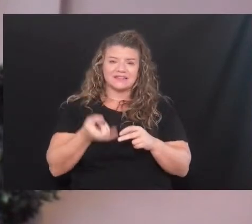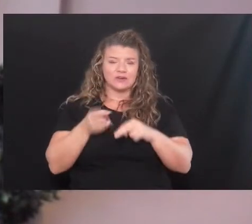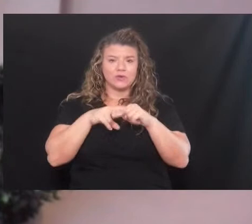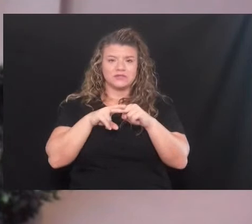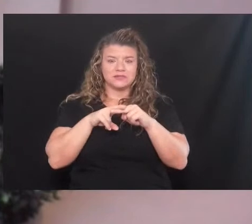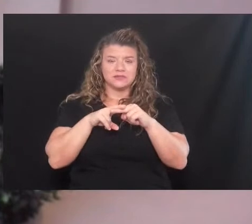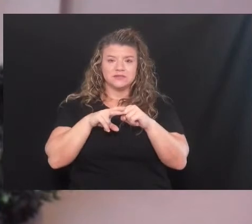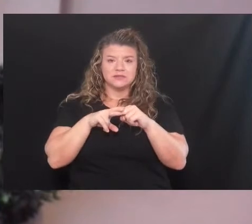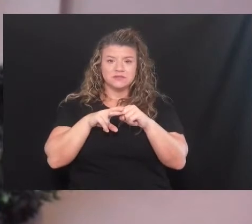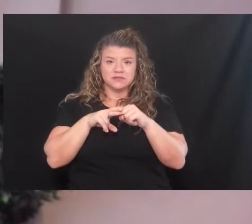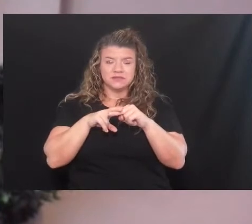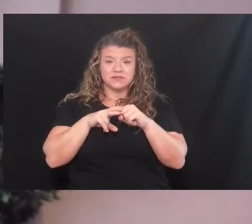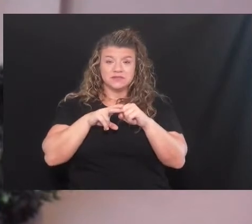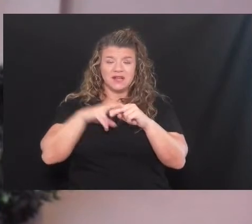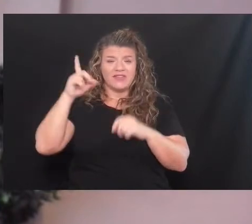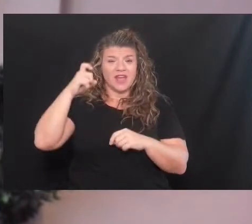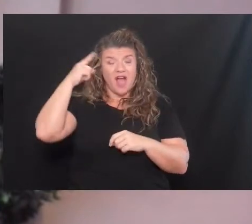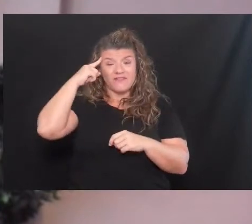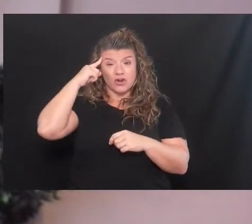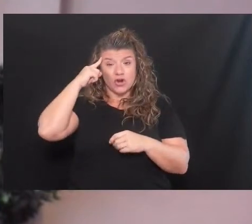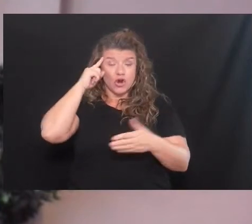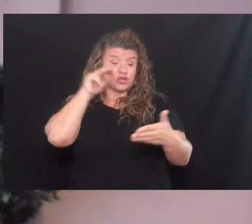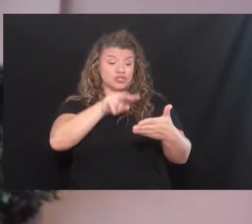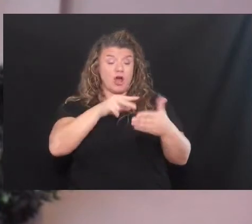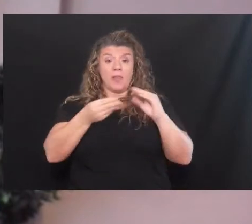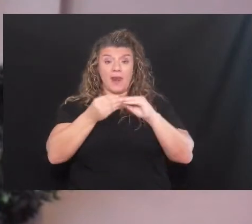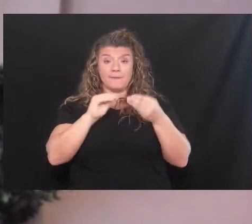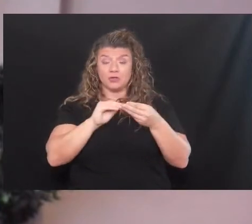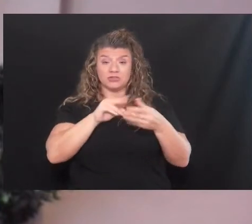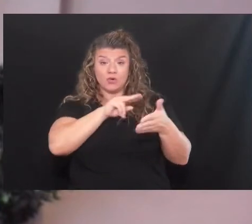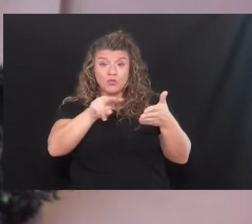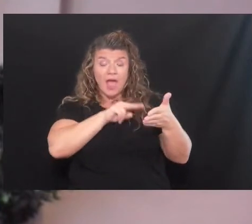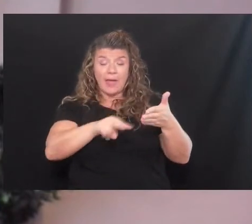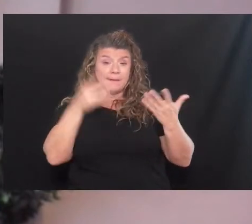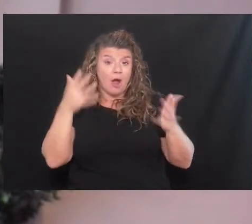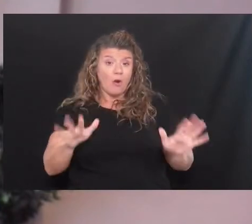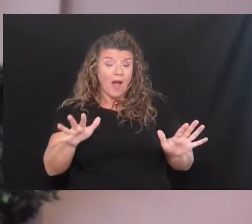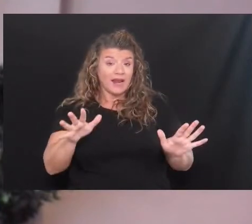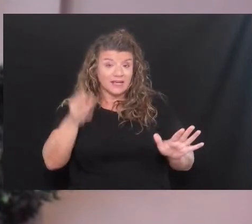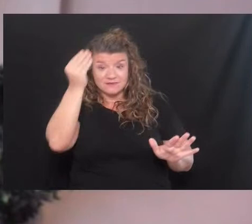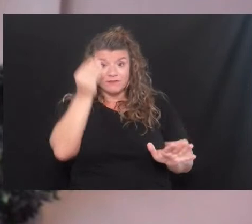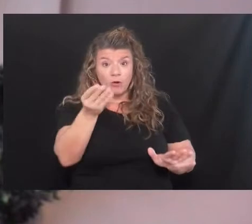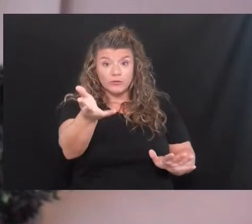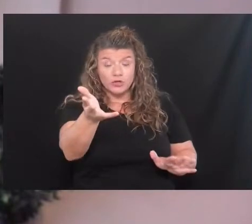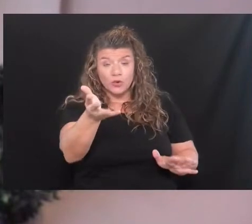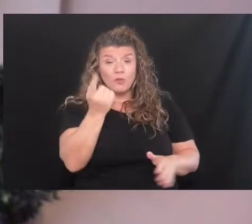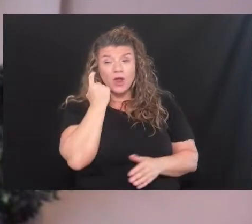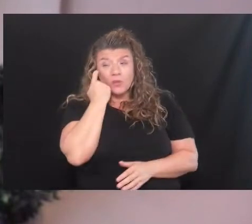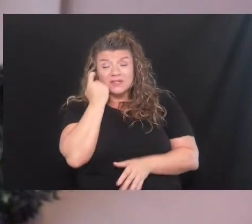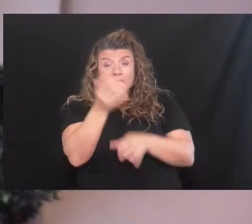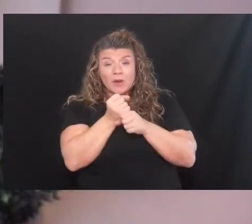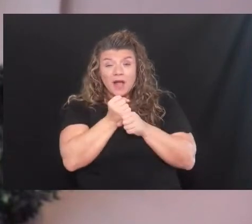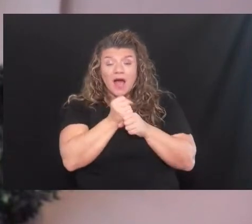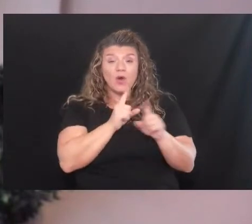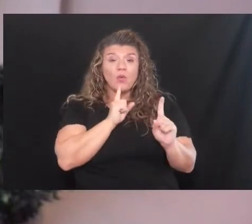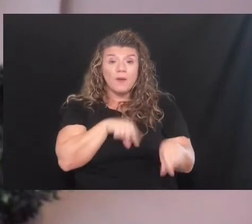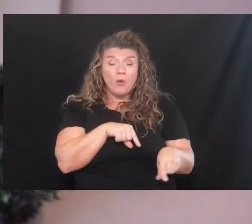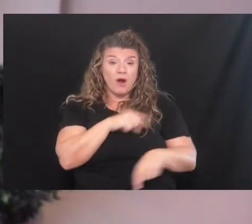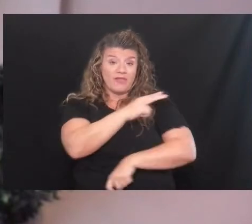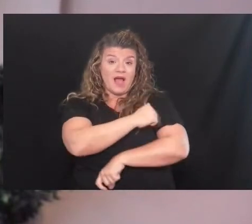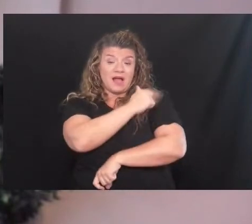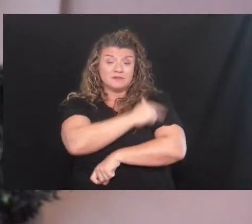The governor read the numbers for us, and in fact, we just received a report from the